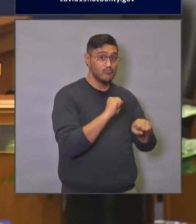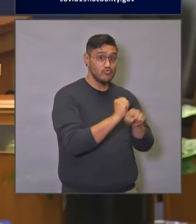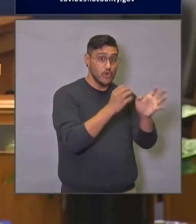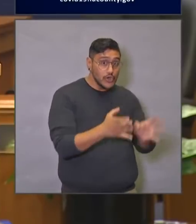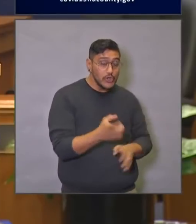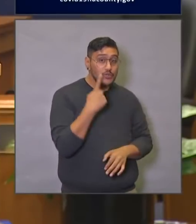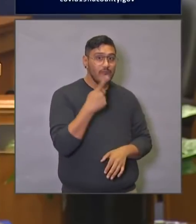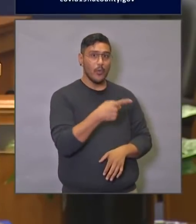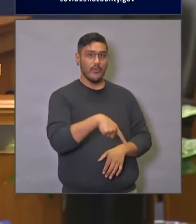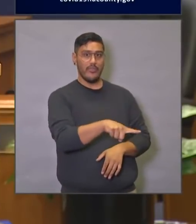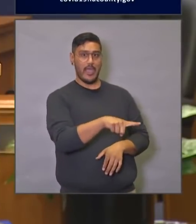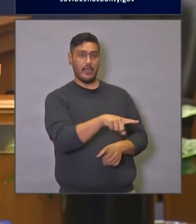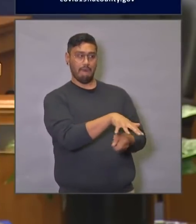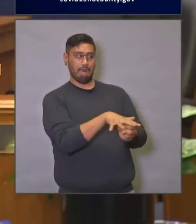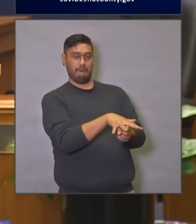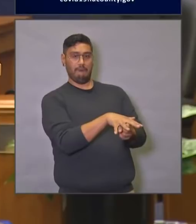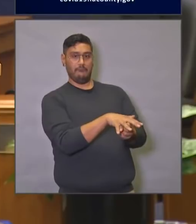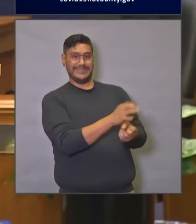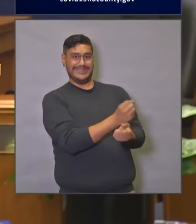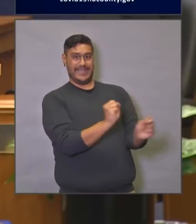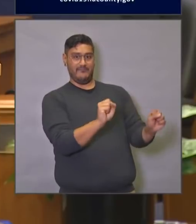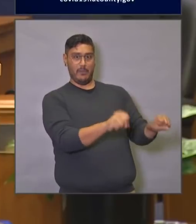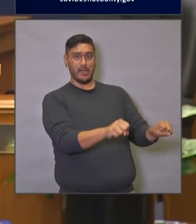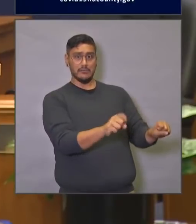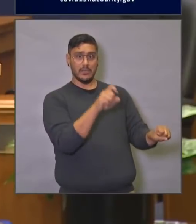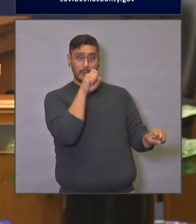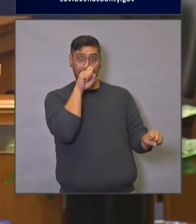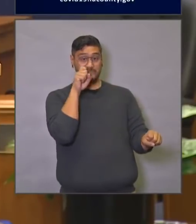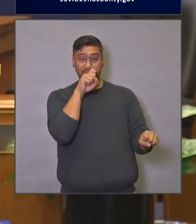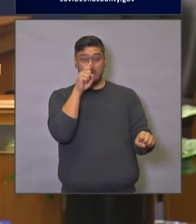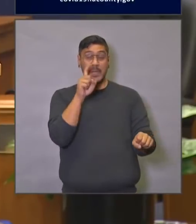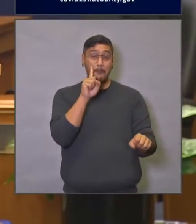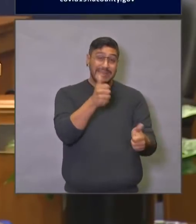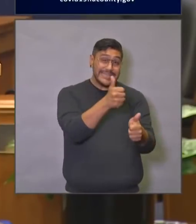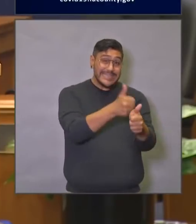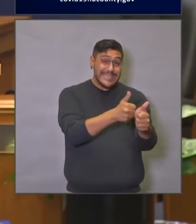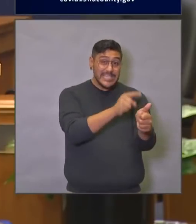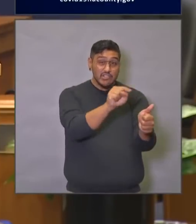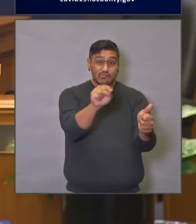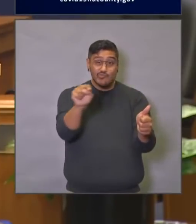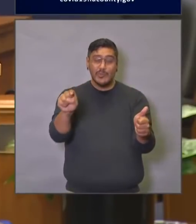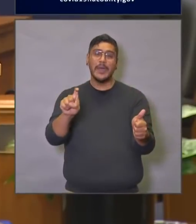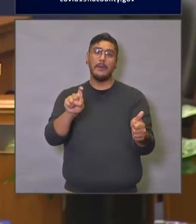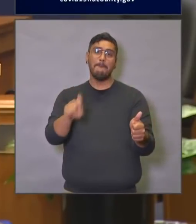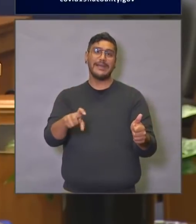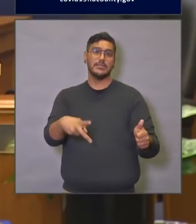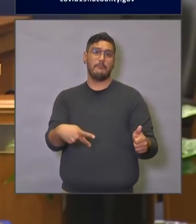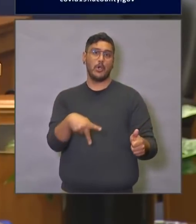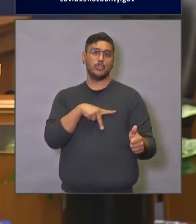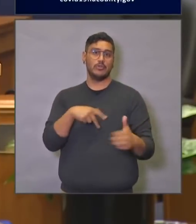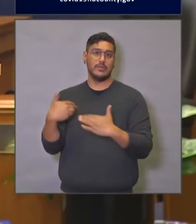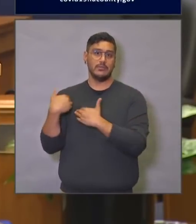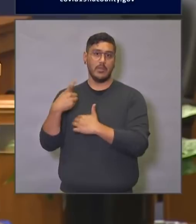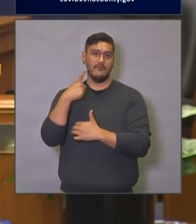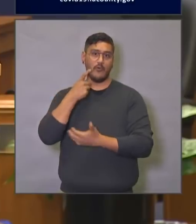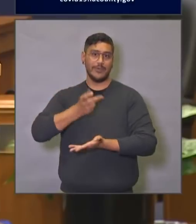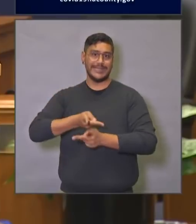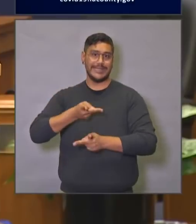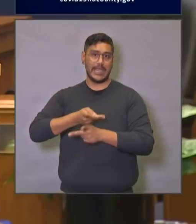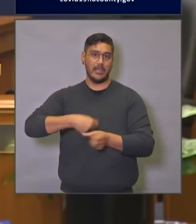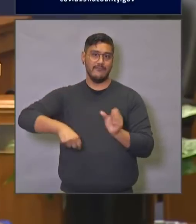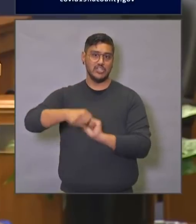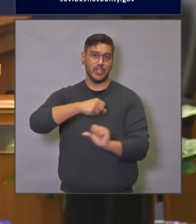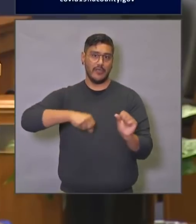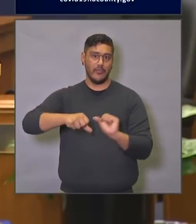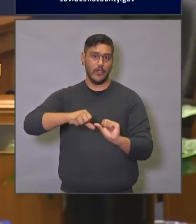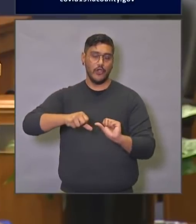as possible. But we each have to also take some personal responsibility for taking care of each other. So I just ask people